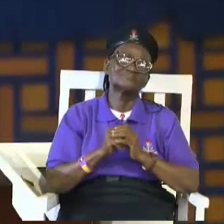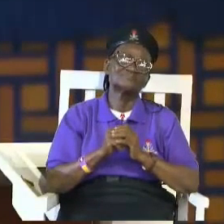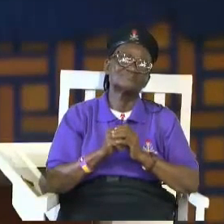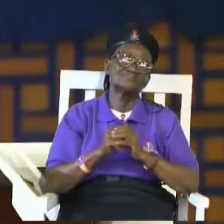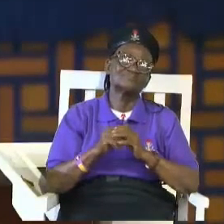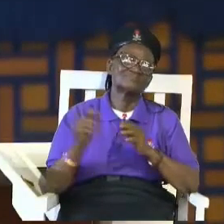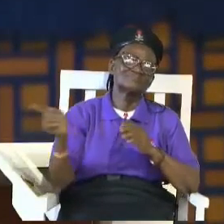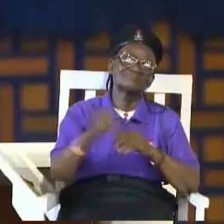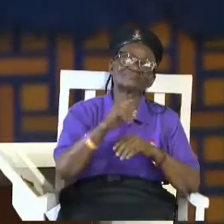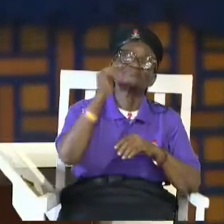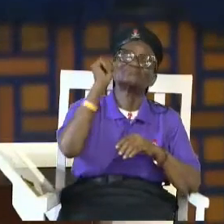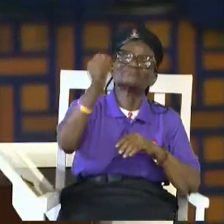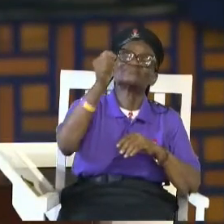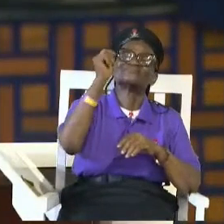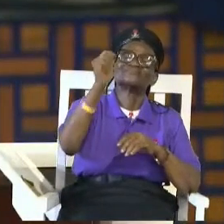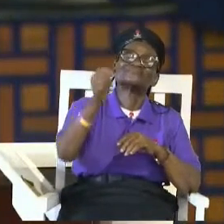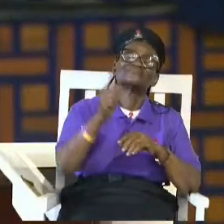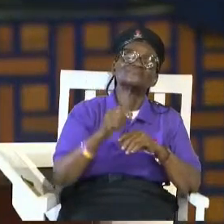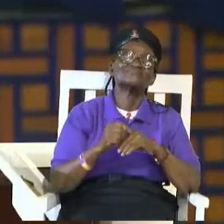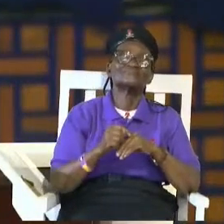and you testify,